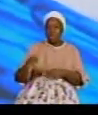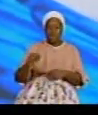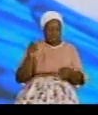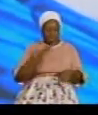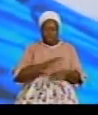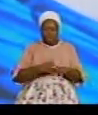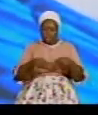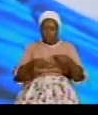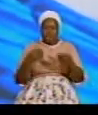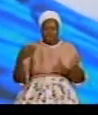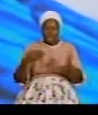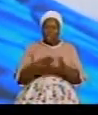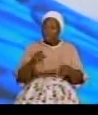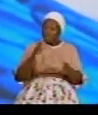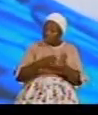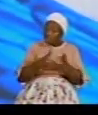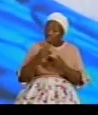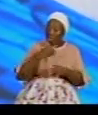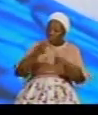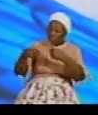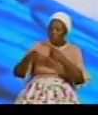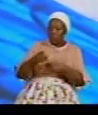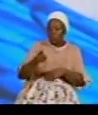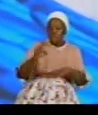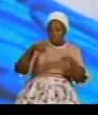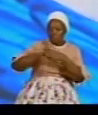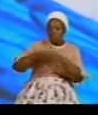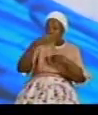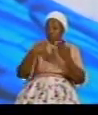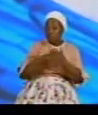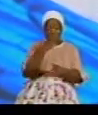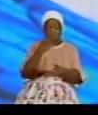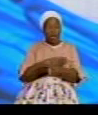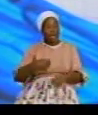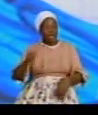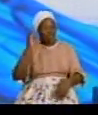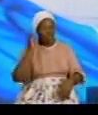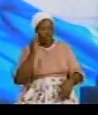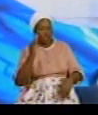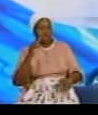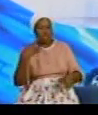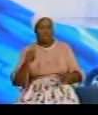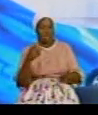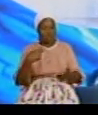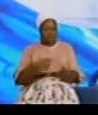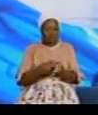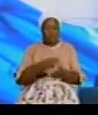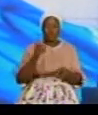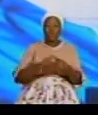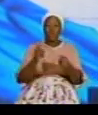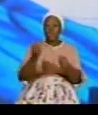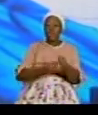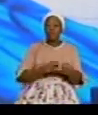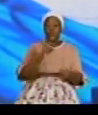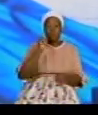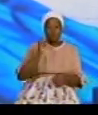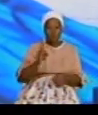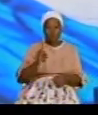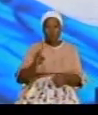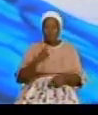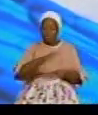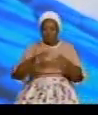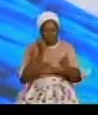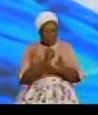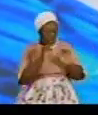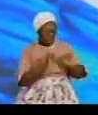said, go ye into all the world and preach the gospel to every creature. Don't only stay in Jerusalem.